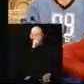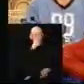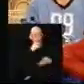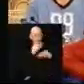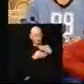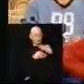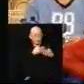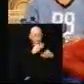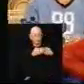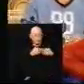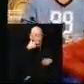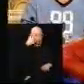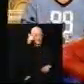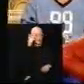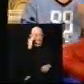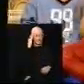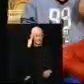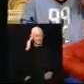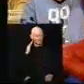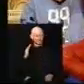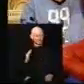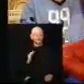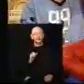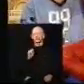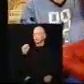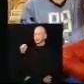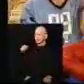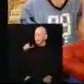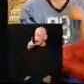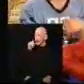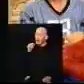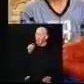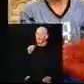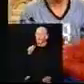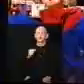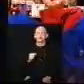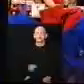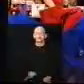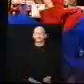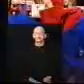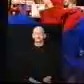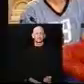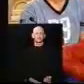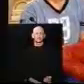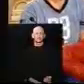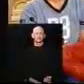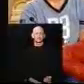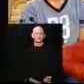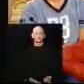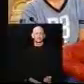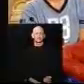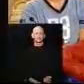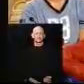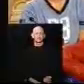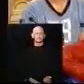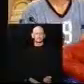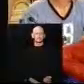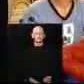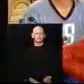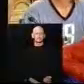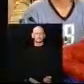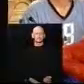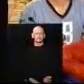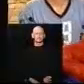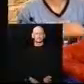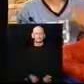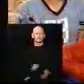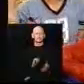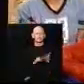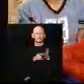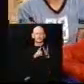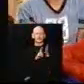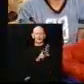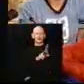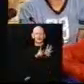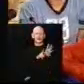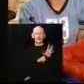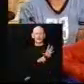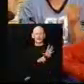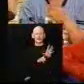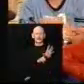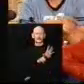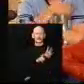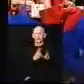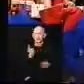I want Buffy for Prime Minister You've worked Well I hope In days of our lives Sally's trying to be serious to serious